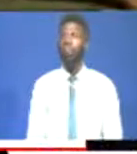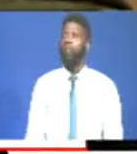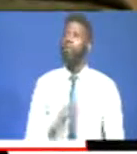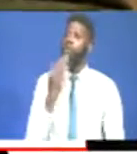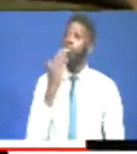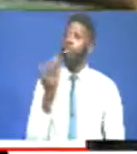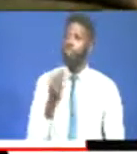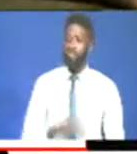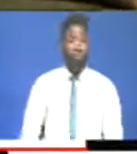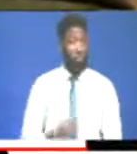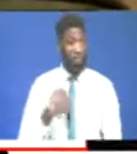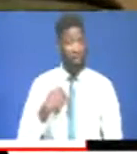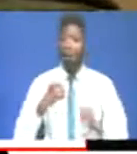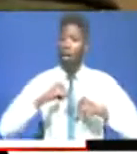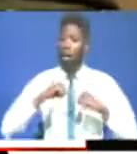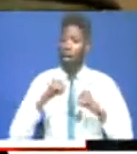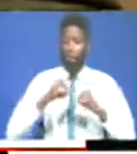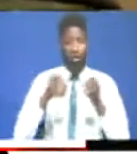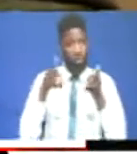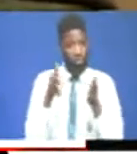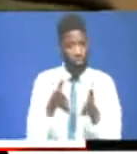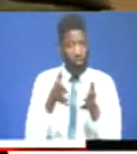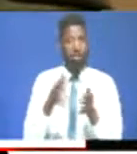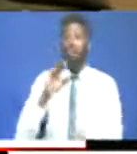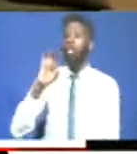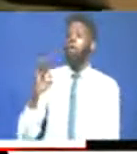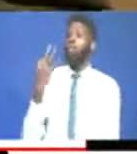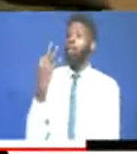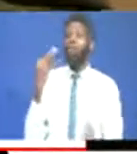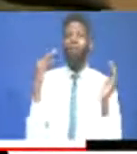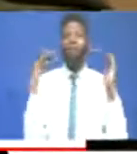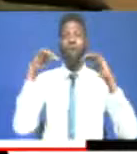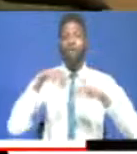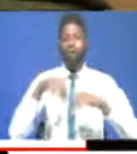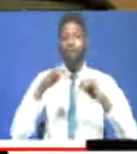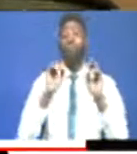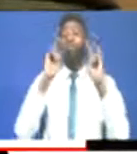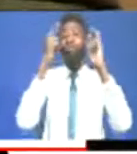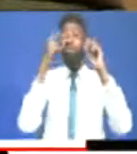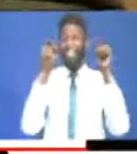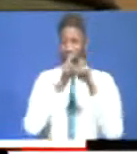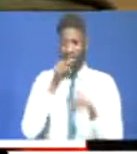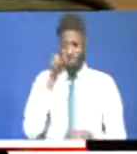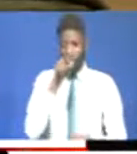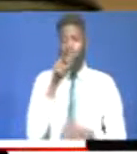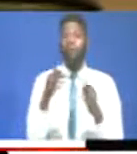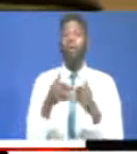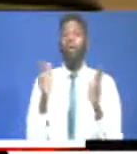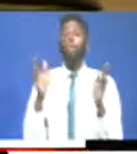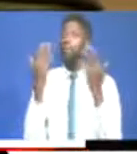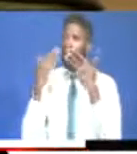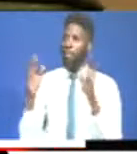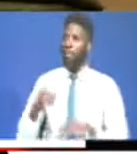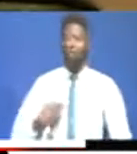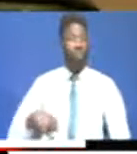We're happy that today the third conference on this topic has been open, and we're all looking